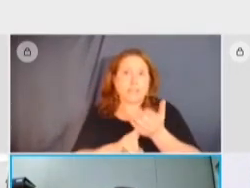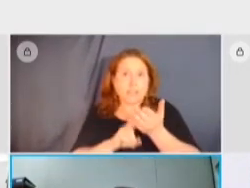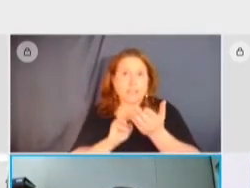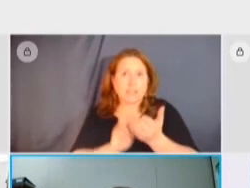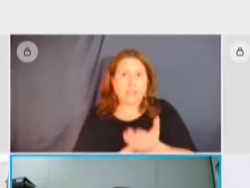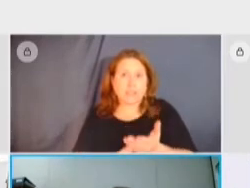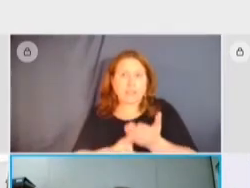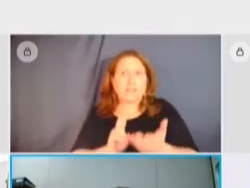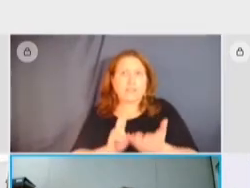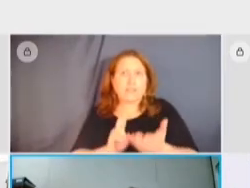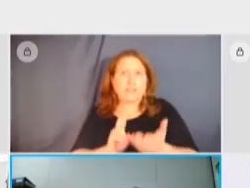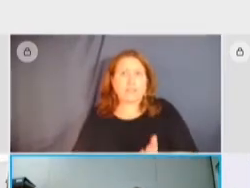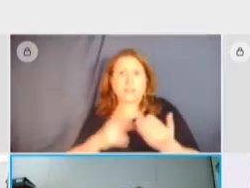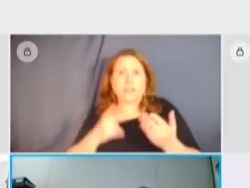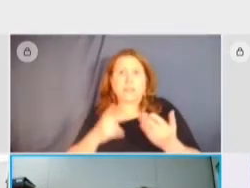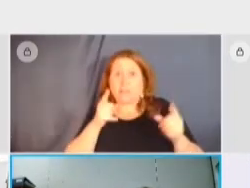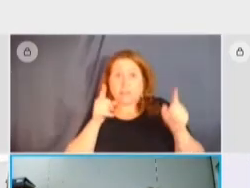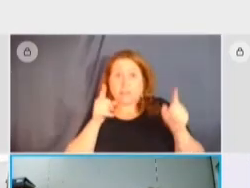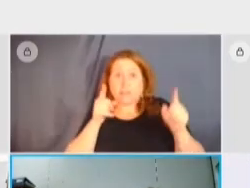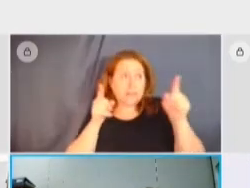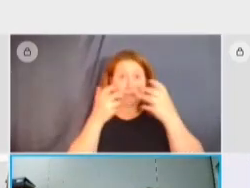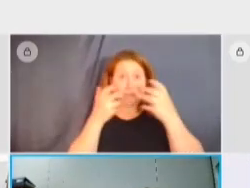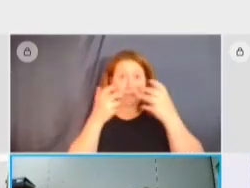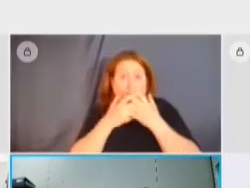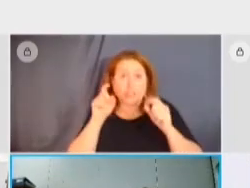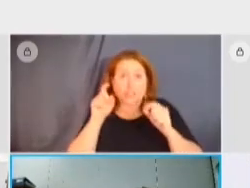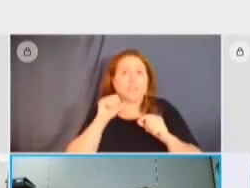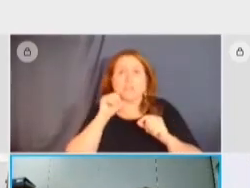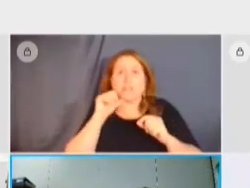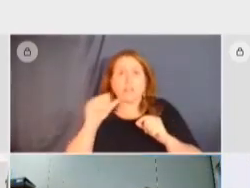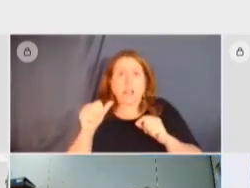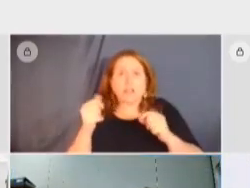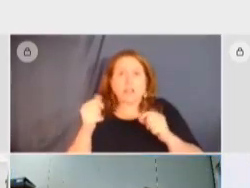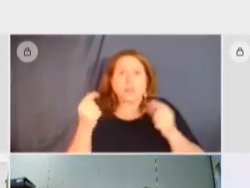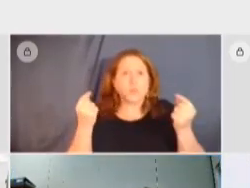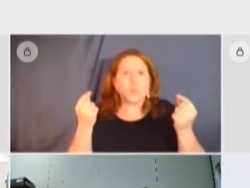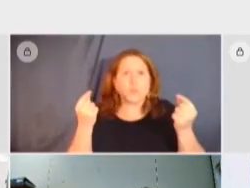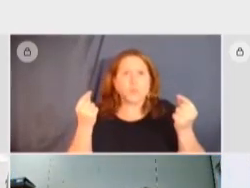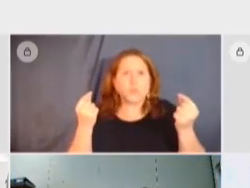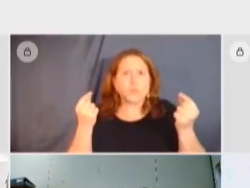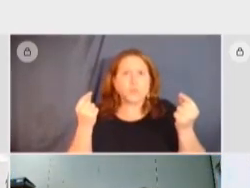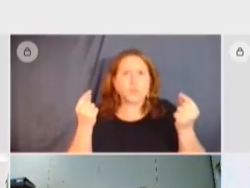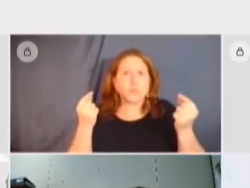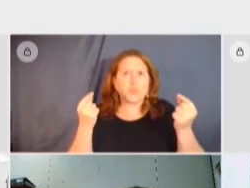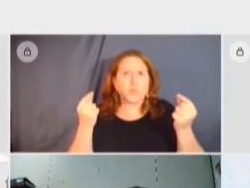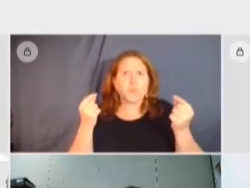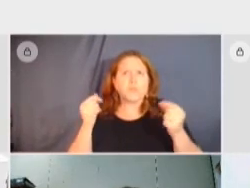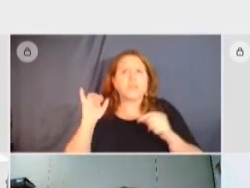I guess my question, Brian, is the same training going on with the poll workers that's going on with those counting at the central count?